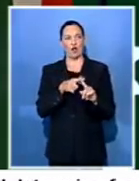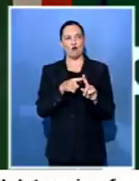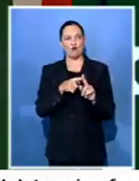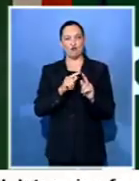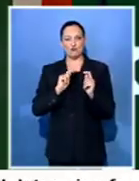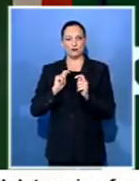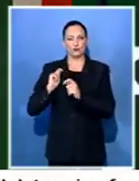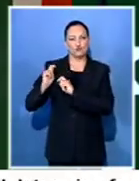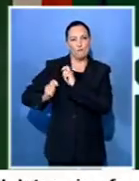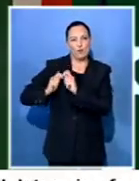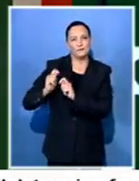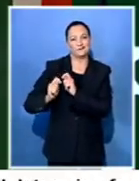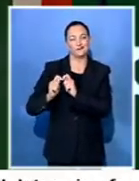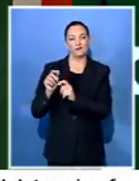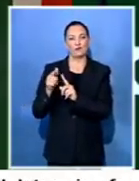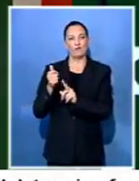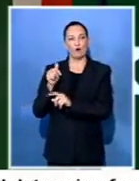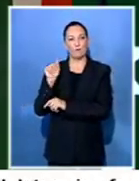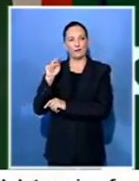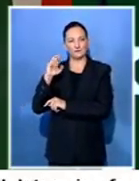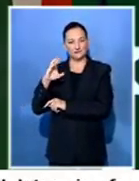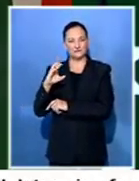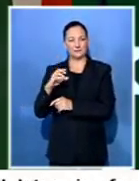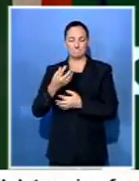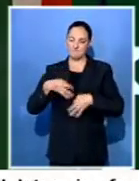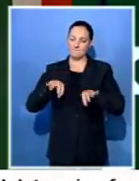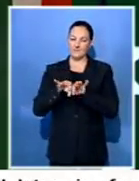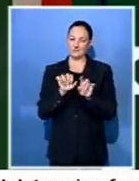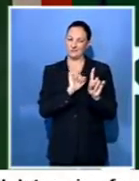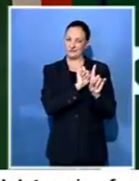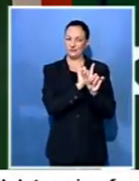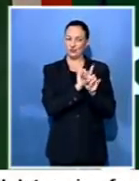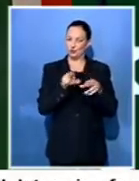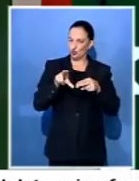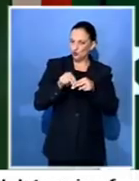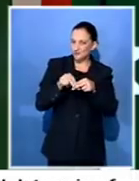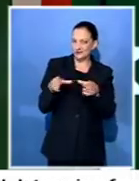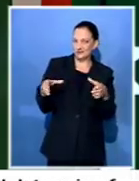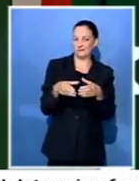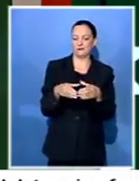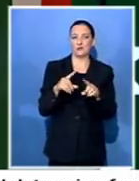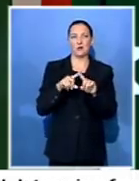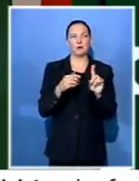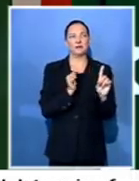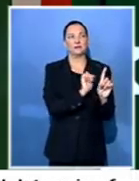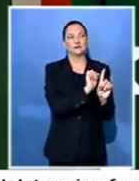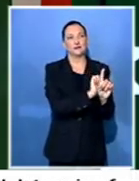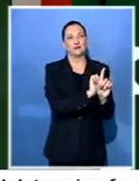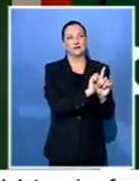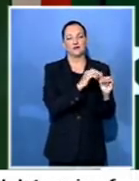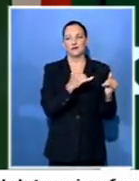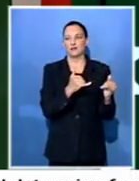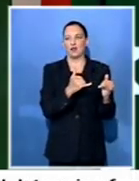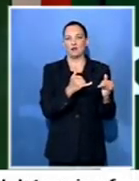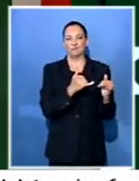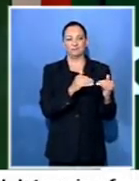of the ANC who valued the unity of his people and cherished the ideal of an